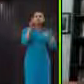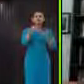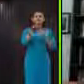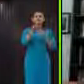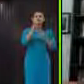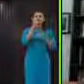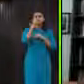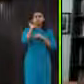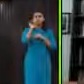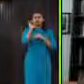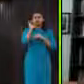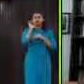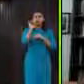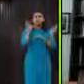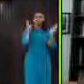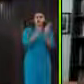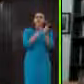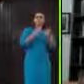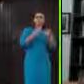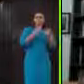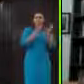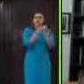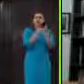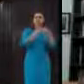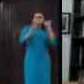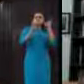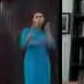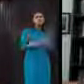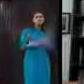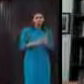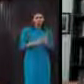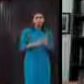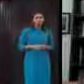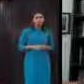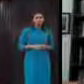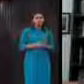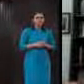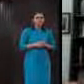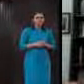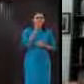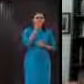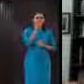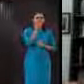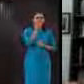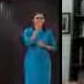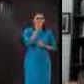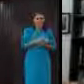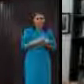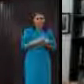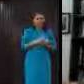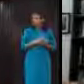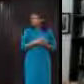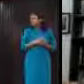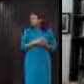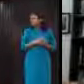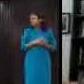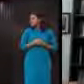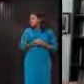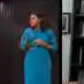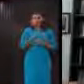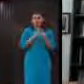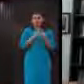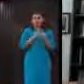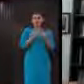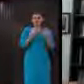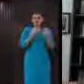can be abrogated, nullified, or changed. Yeah, but before I come to both hands clapping, I would first like